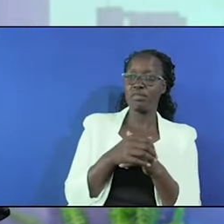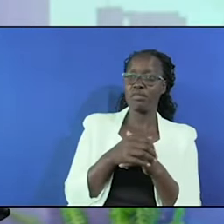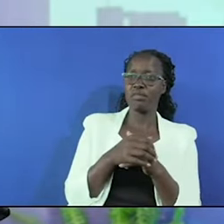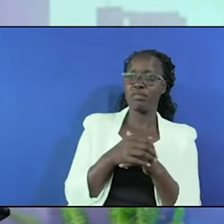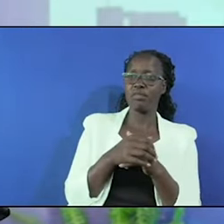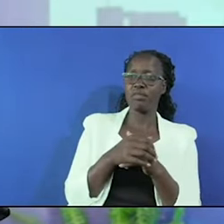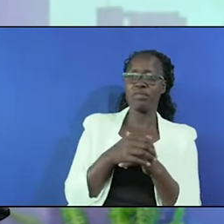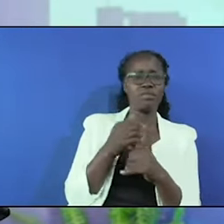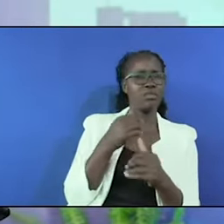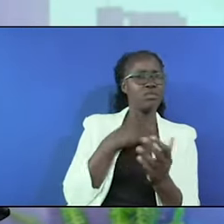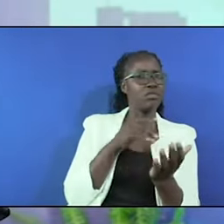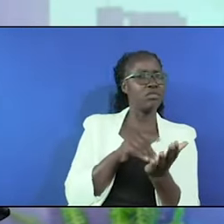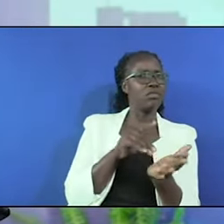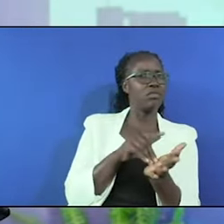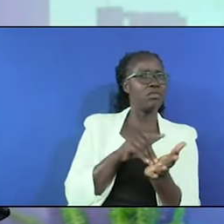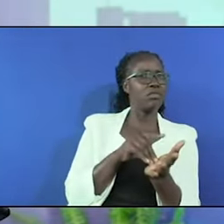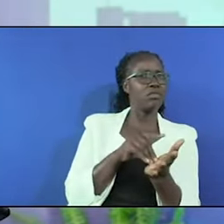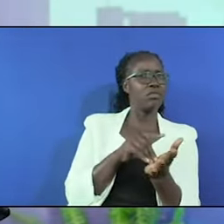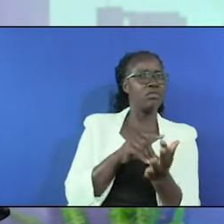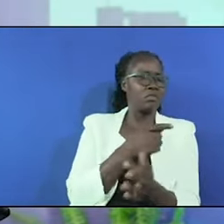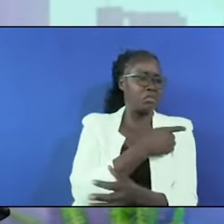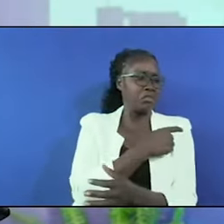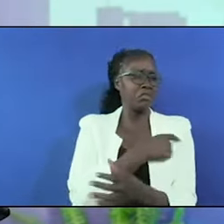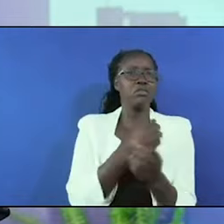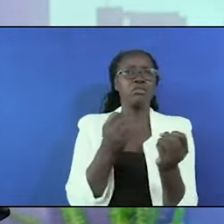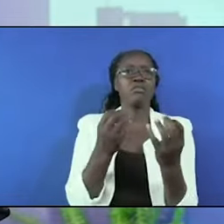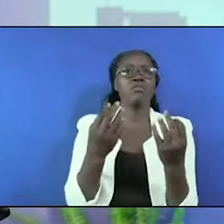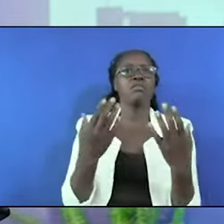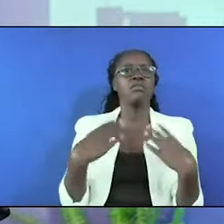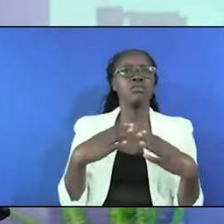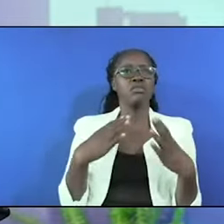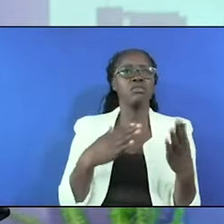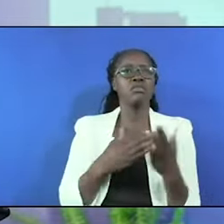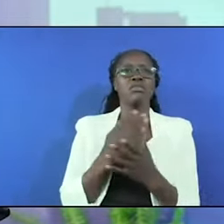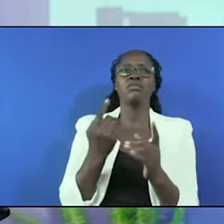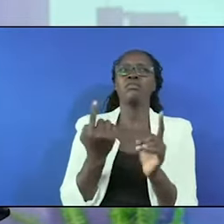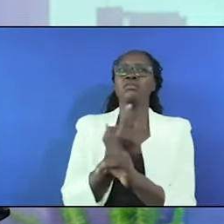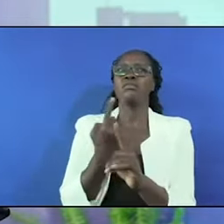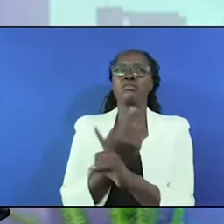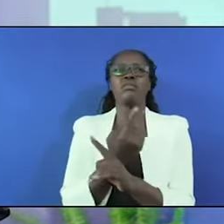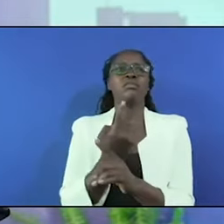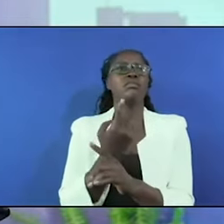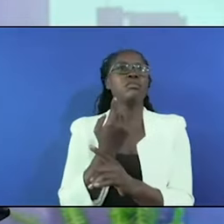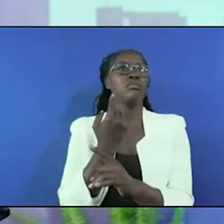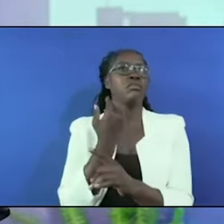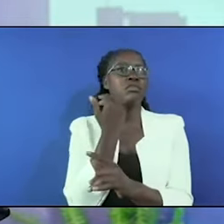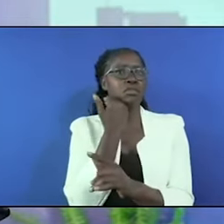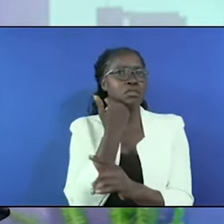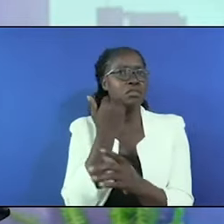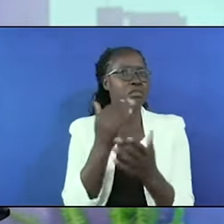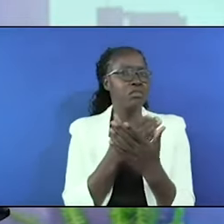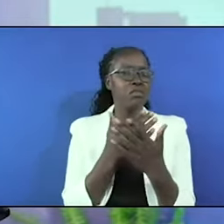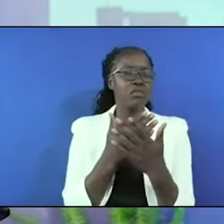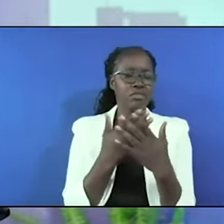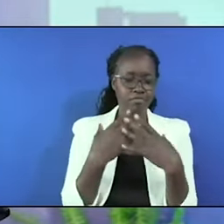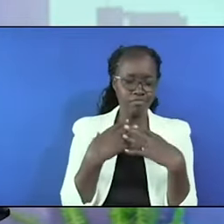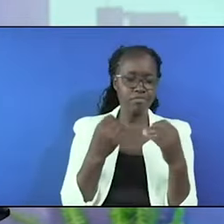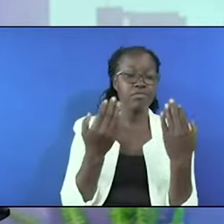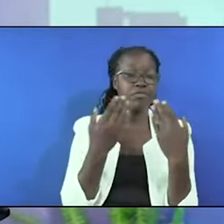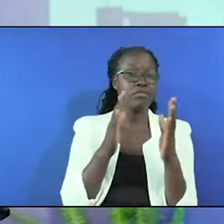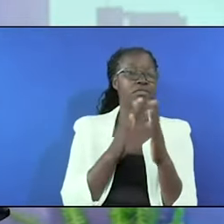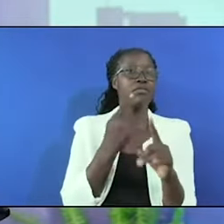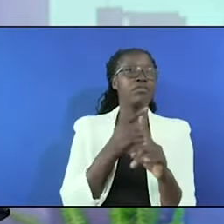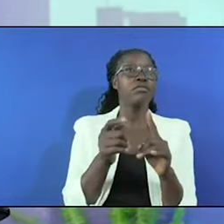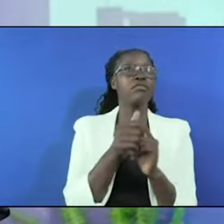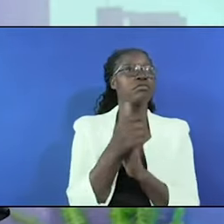I have been a doctor and I have treated many people through various diseases, and some of them have gotten well, but